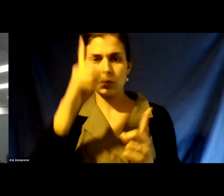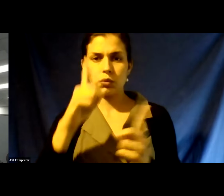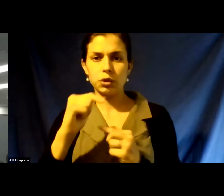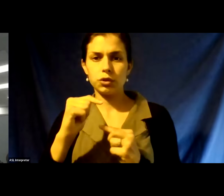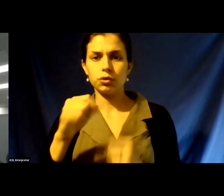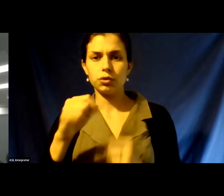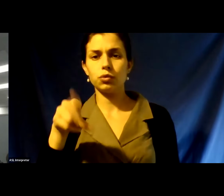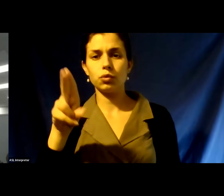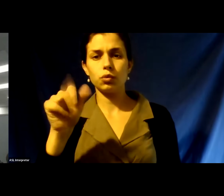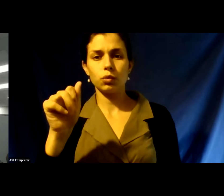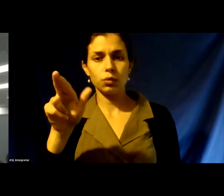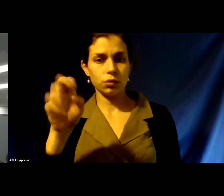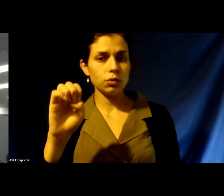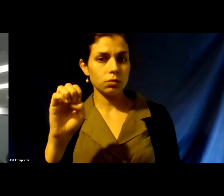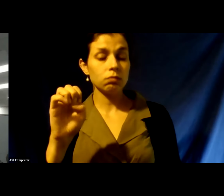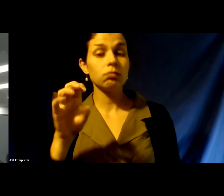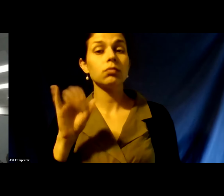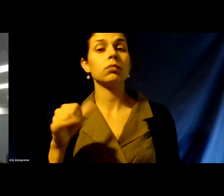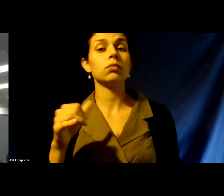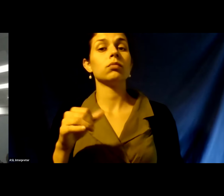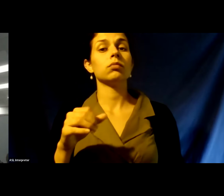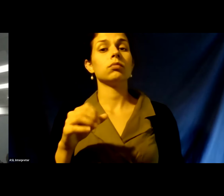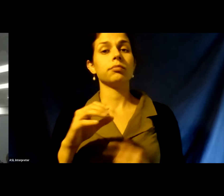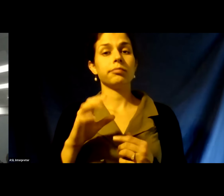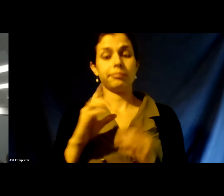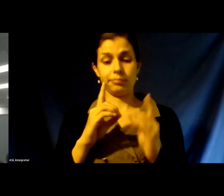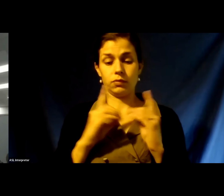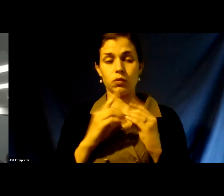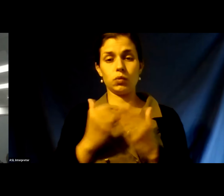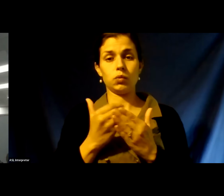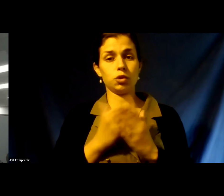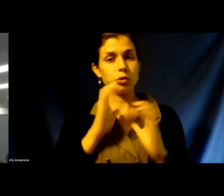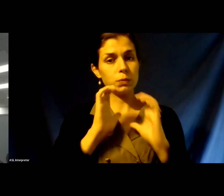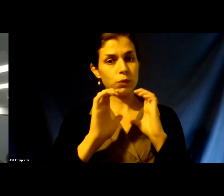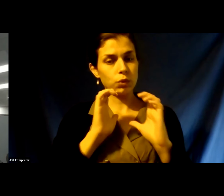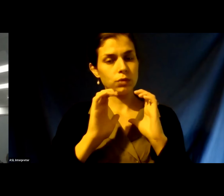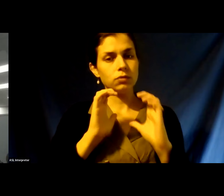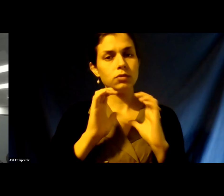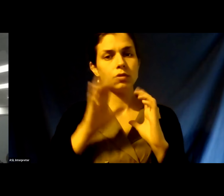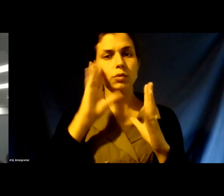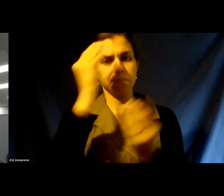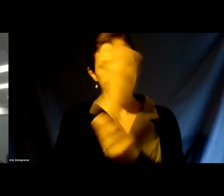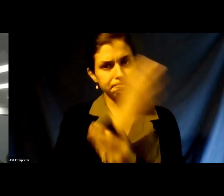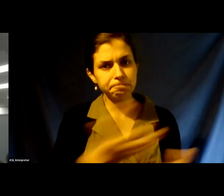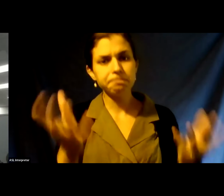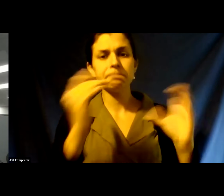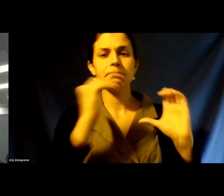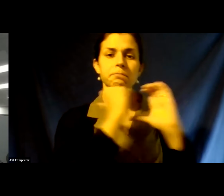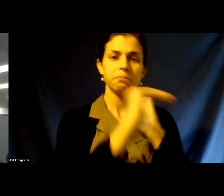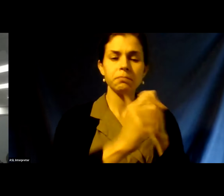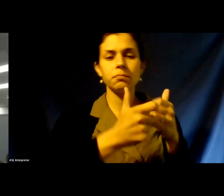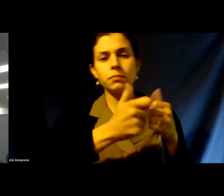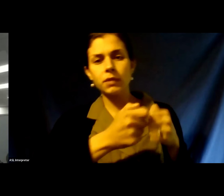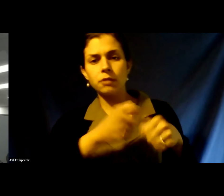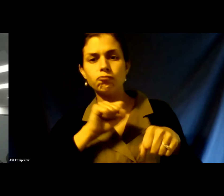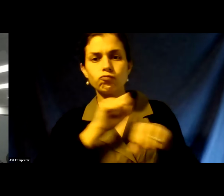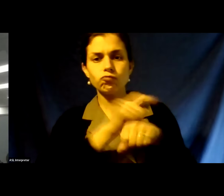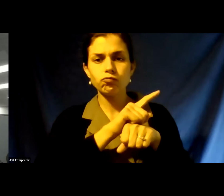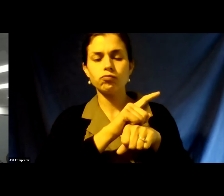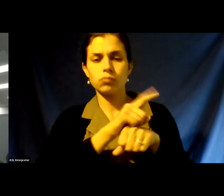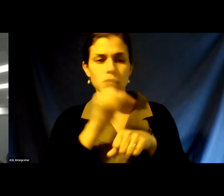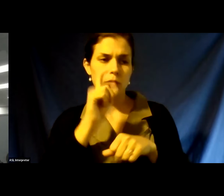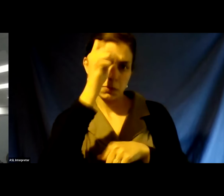district's new communication tool that will send phone calls, text messages, and emails. If